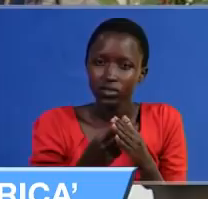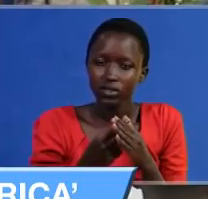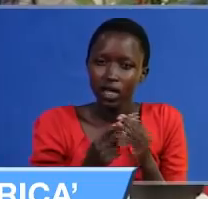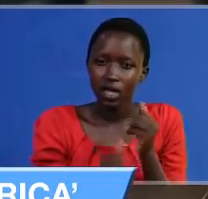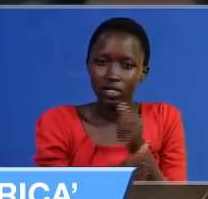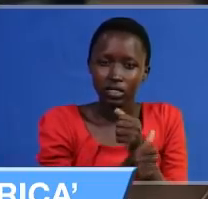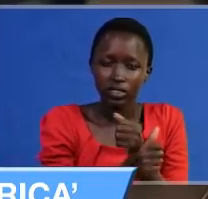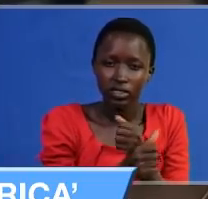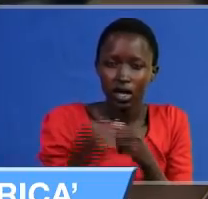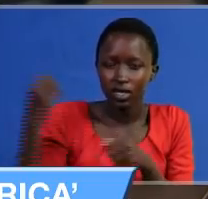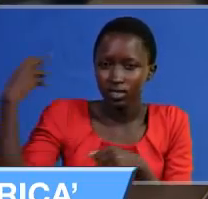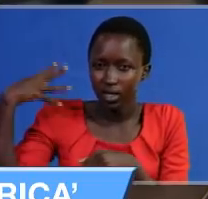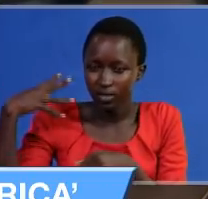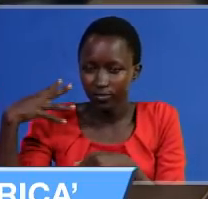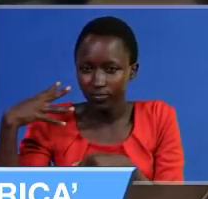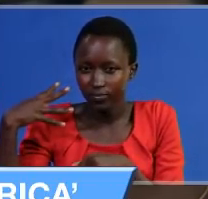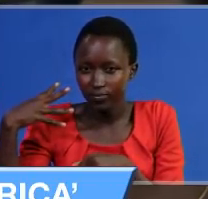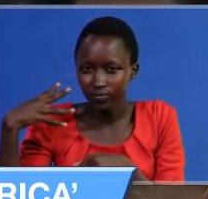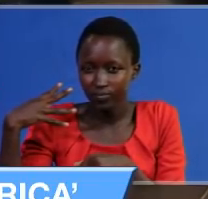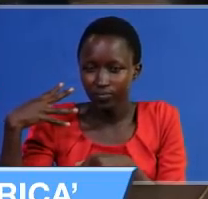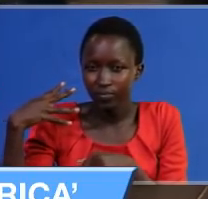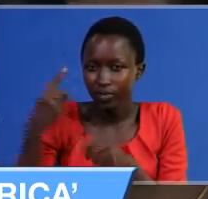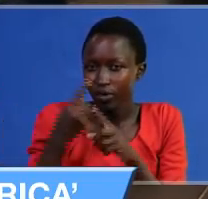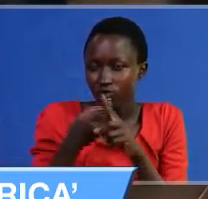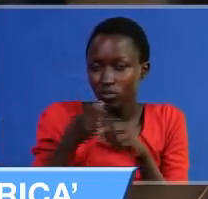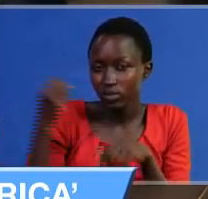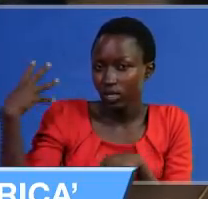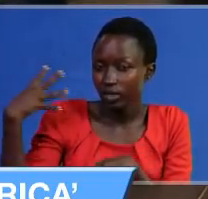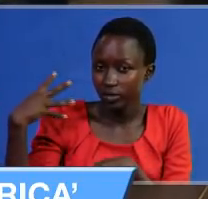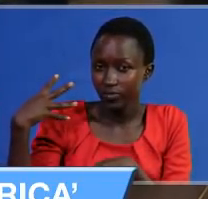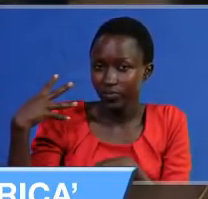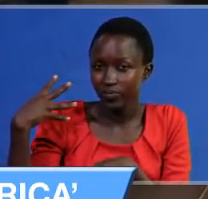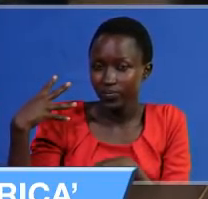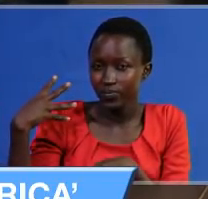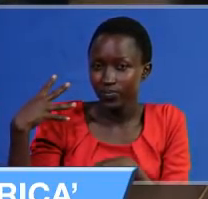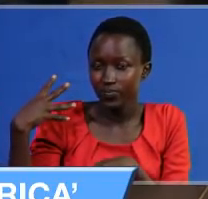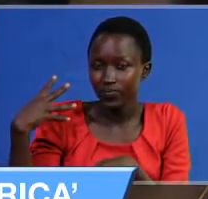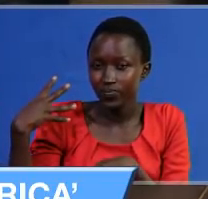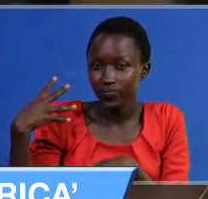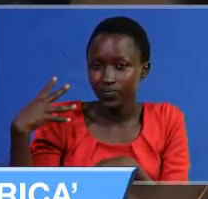dangerous sun rays from the sun.